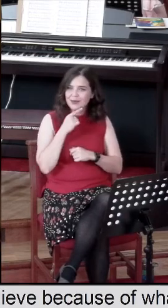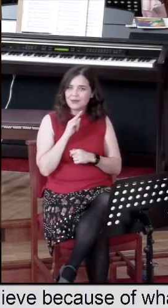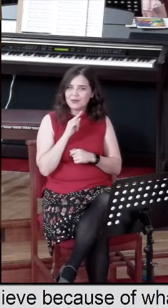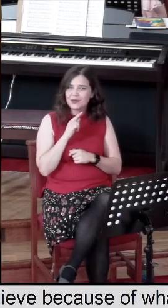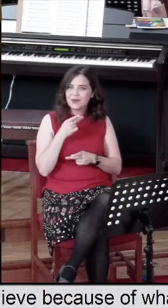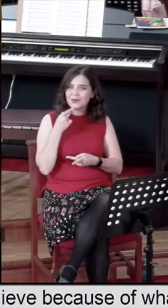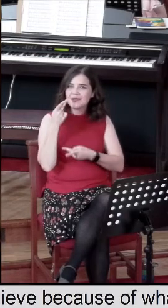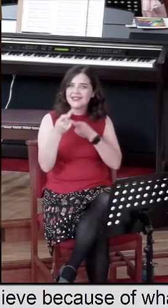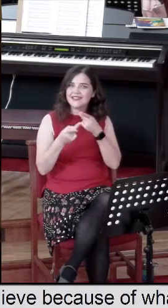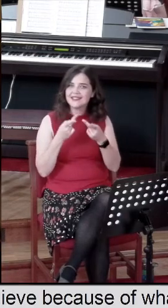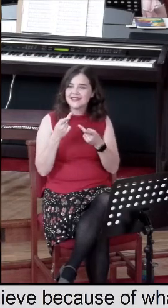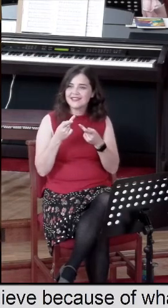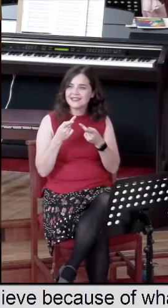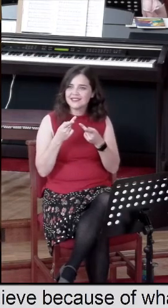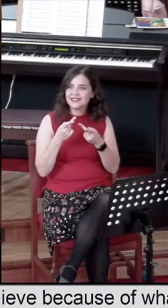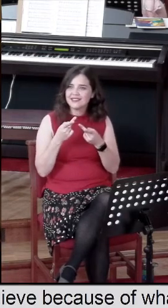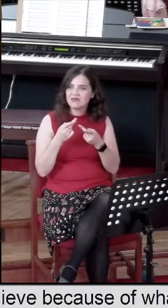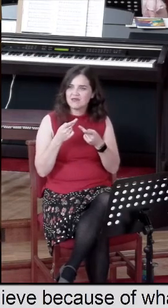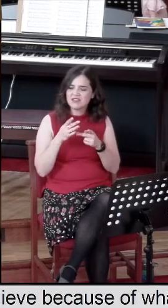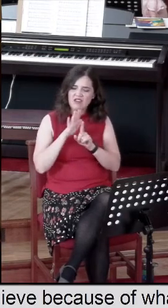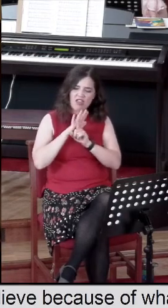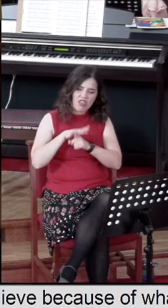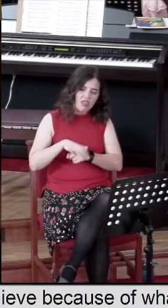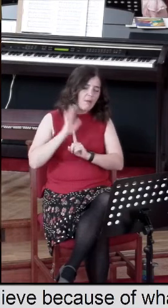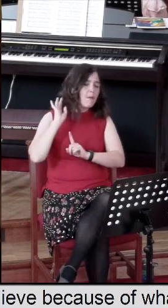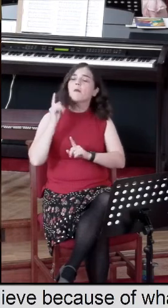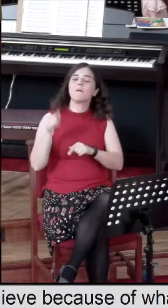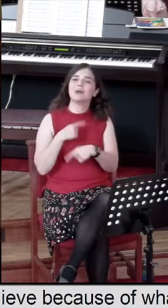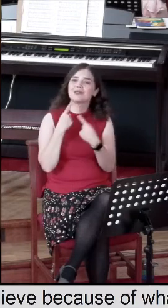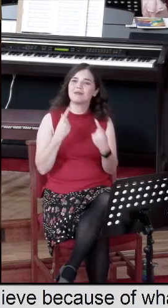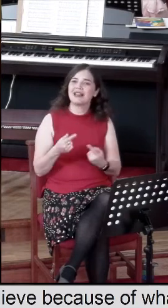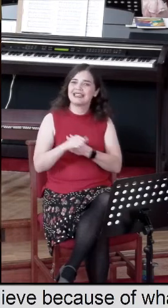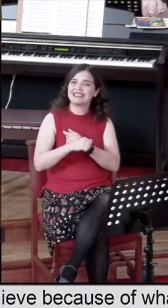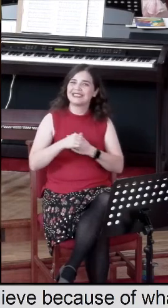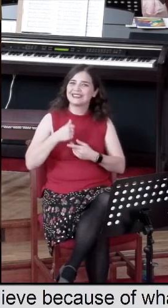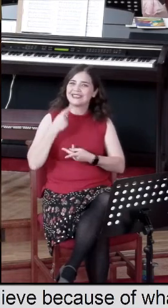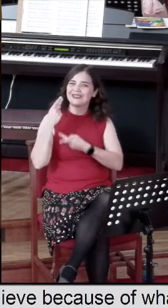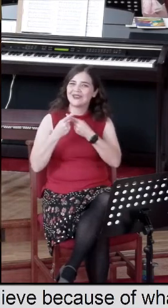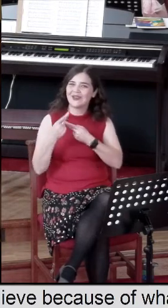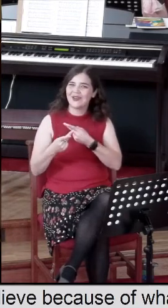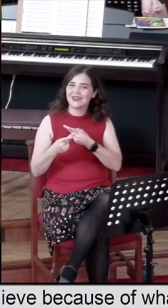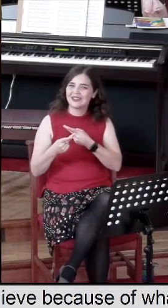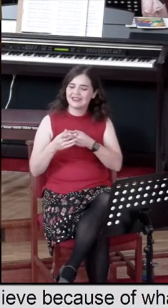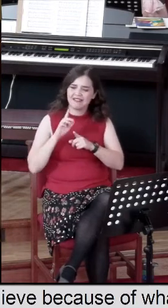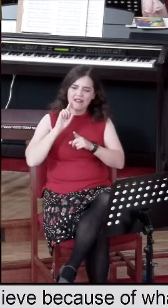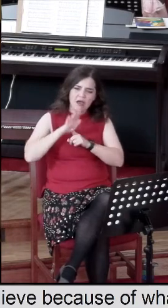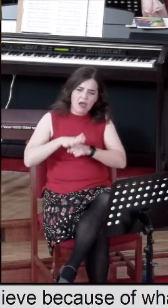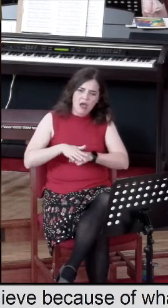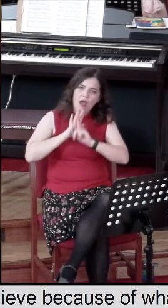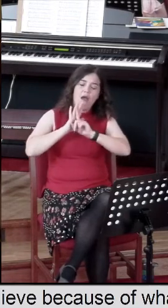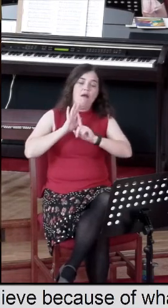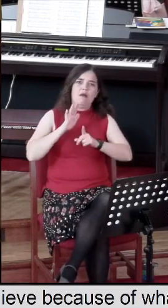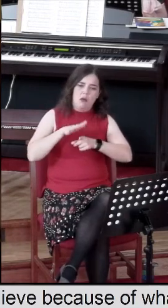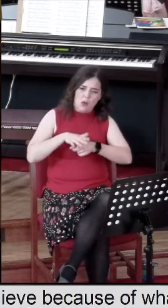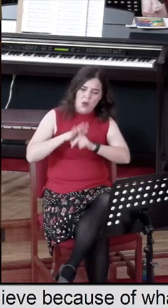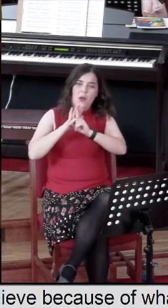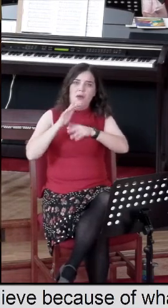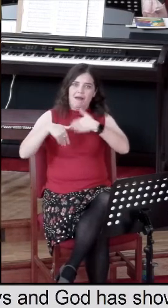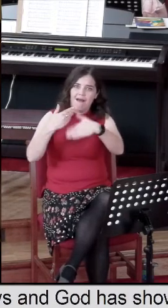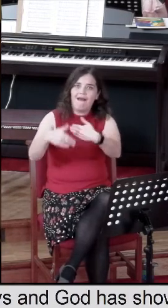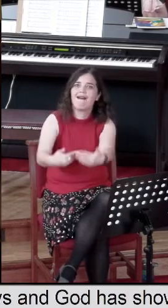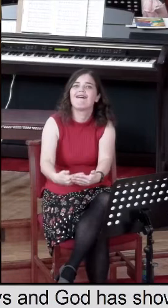someone called the irrepressible Easter song. You can't keep it down. It always comes